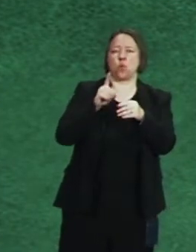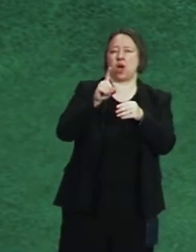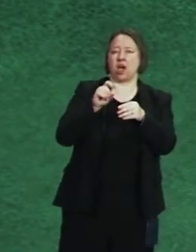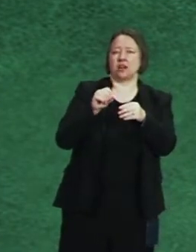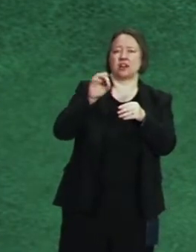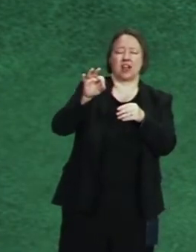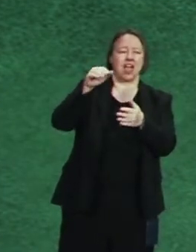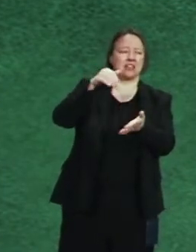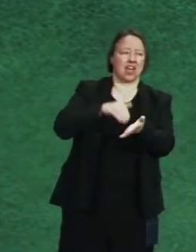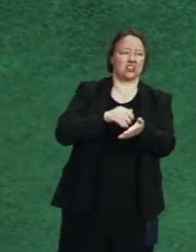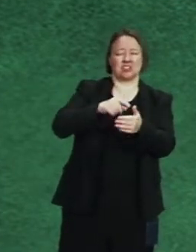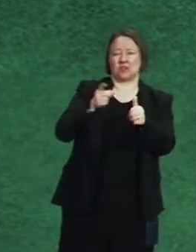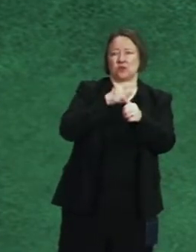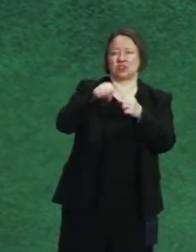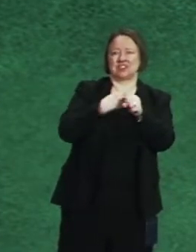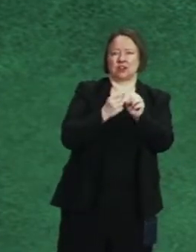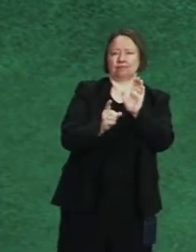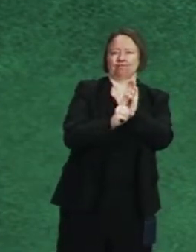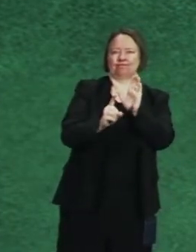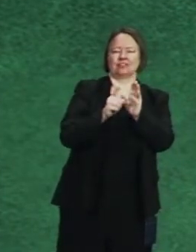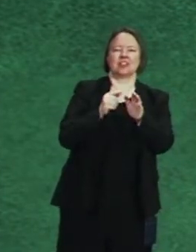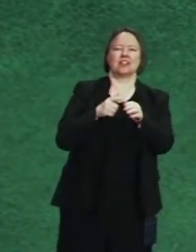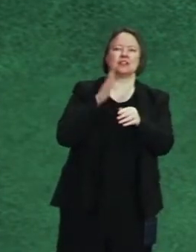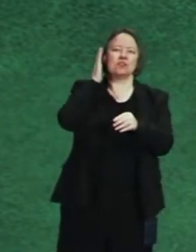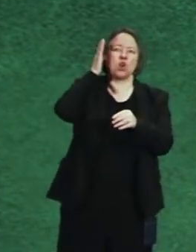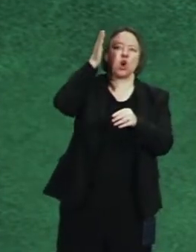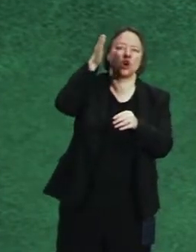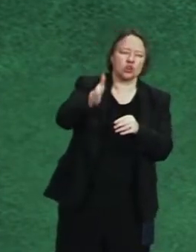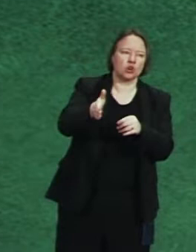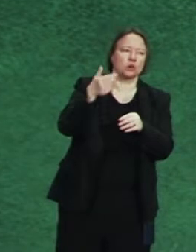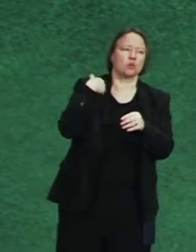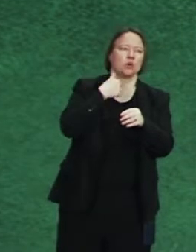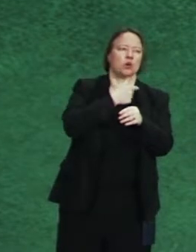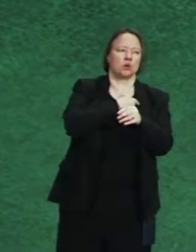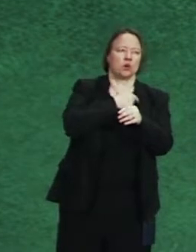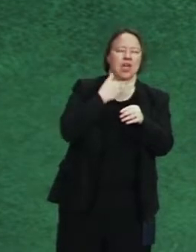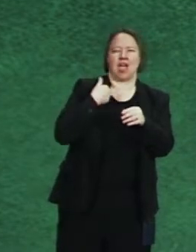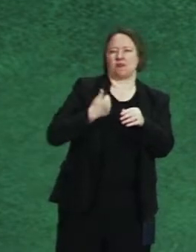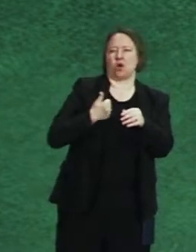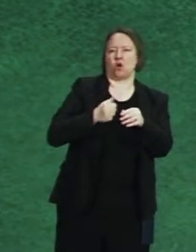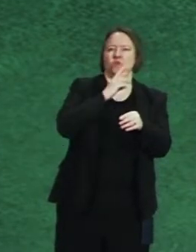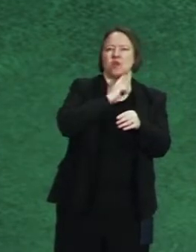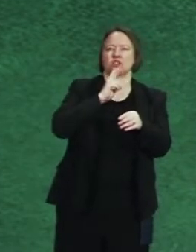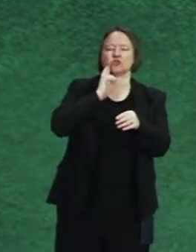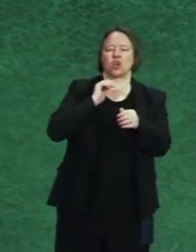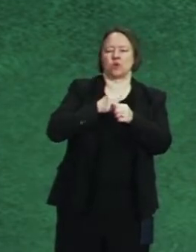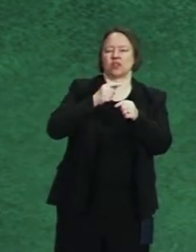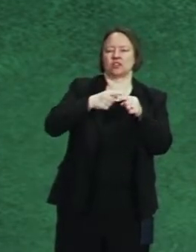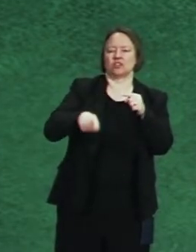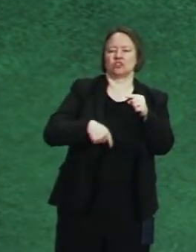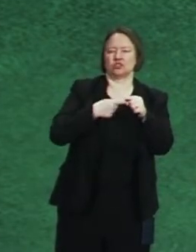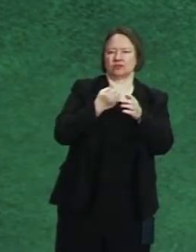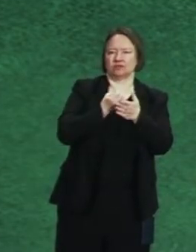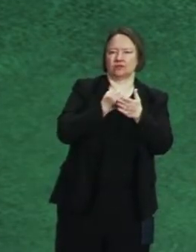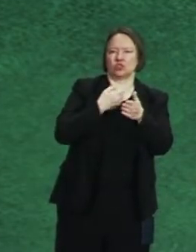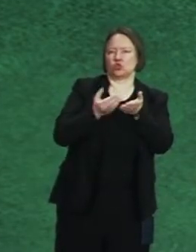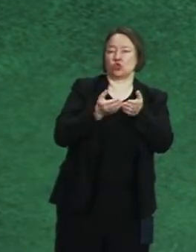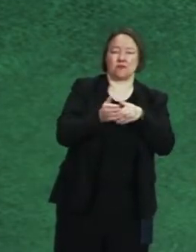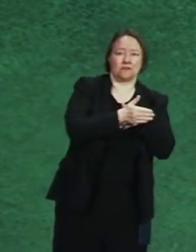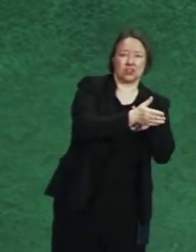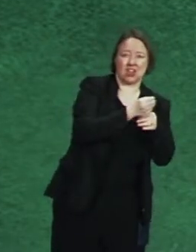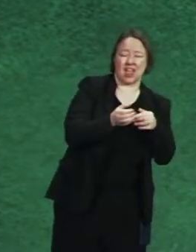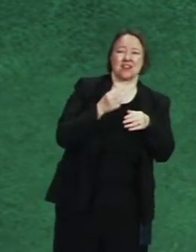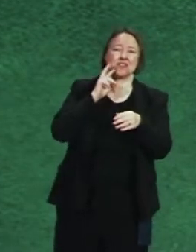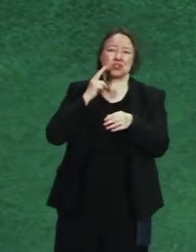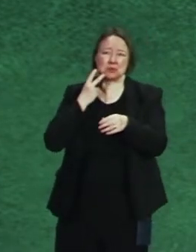$109,000 just in the first year. In the long term, we will operate our own restaurant with a circular model to serve fish and vegetable